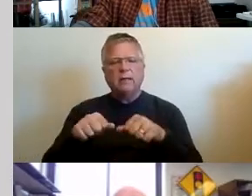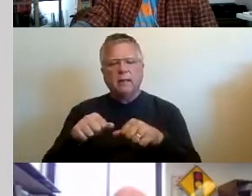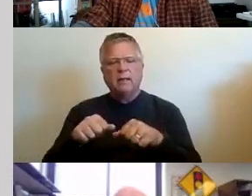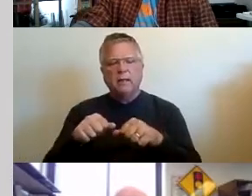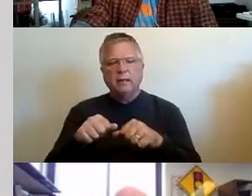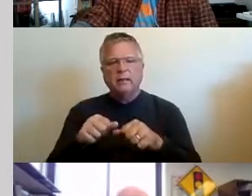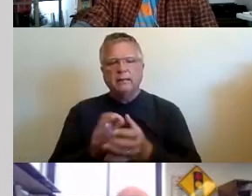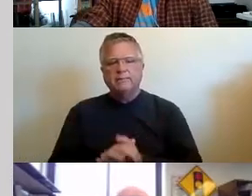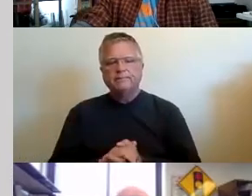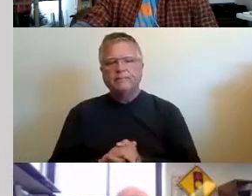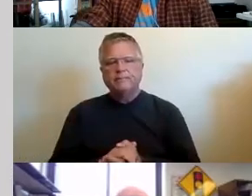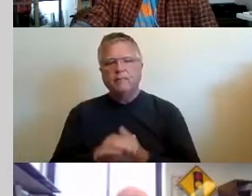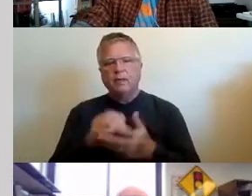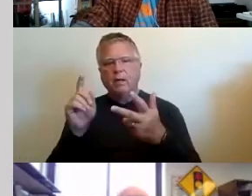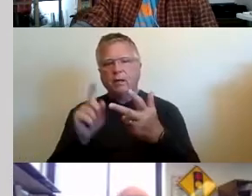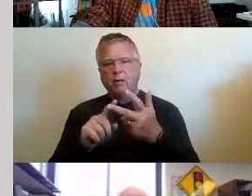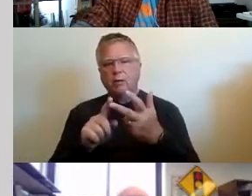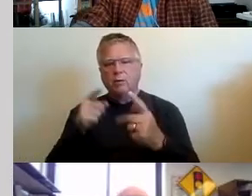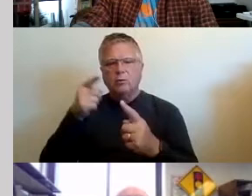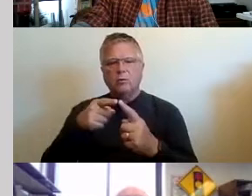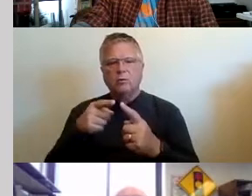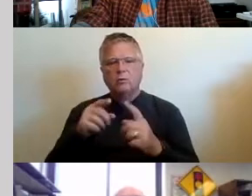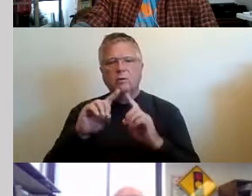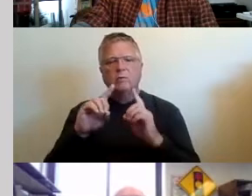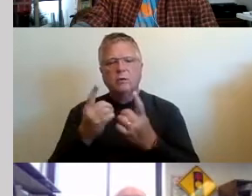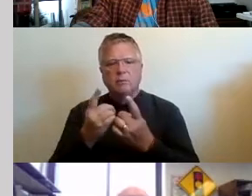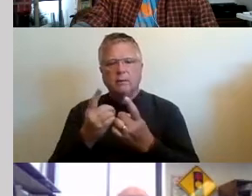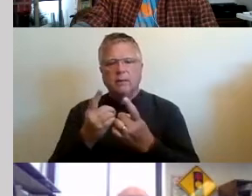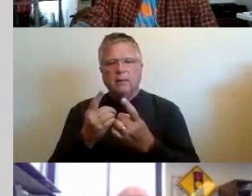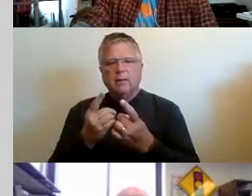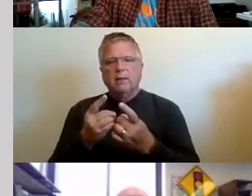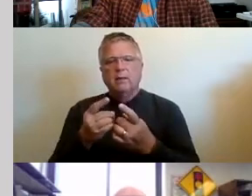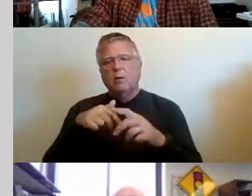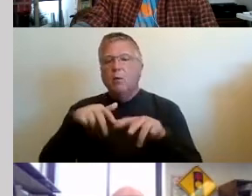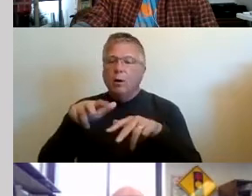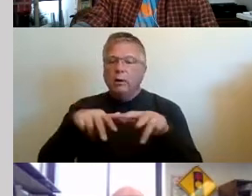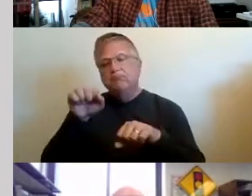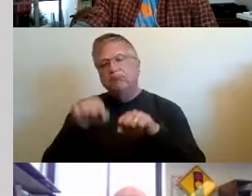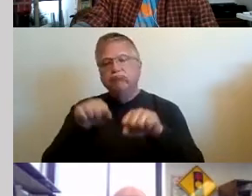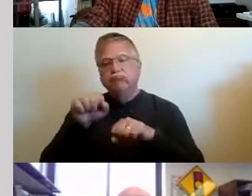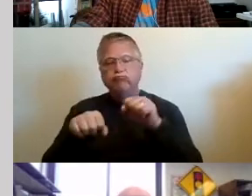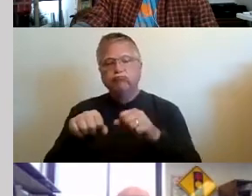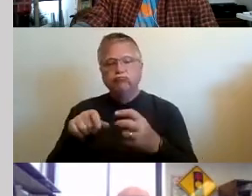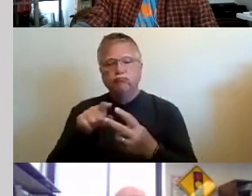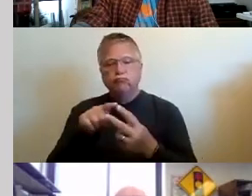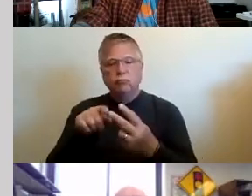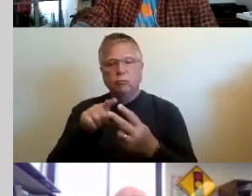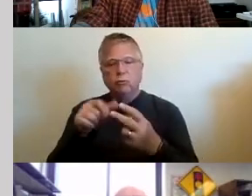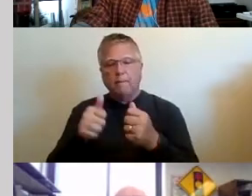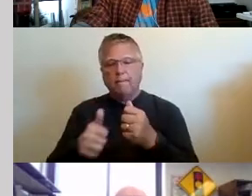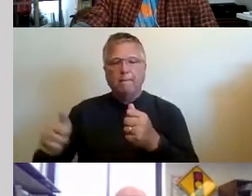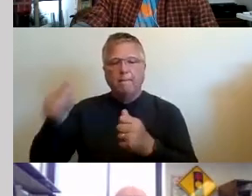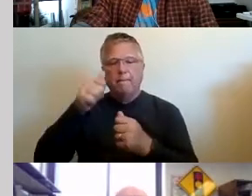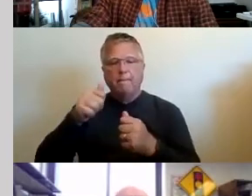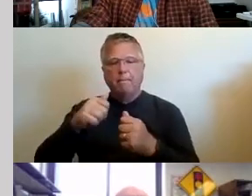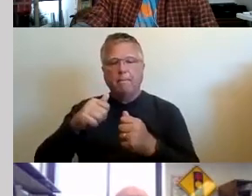undertake. The third goal that we have as a department is walking and bicycling are most joyful mode for the short